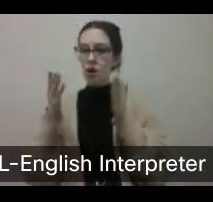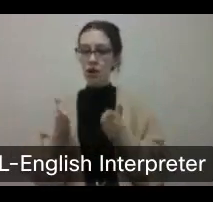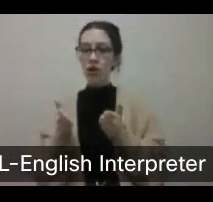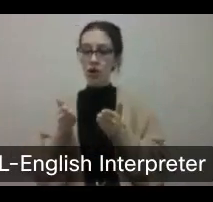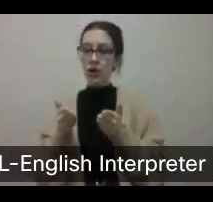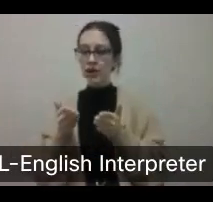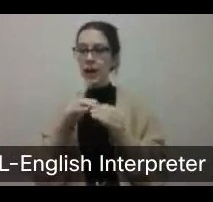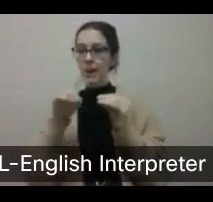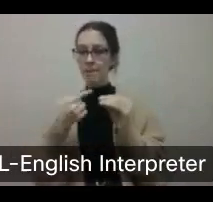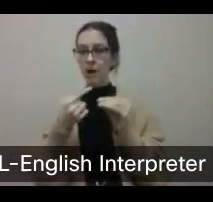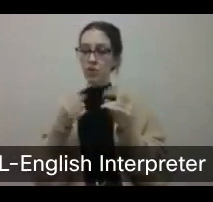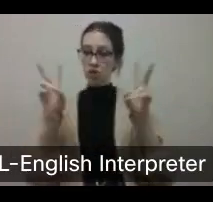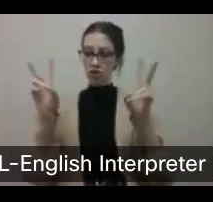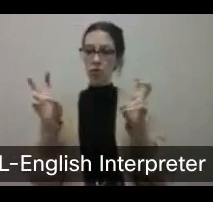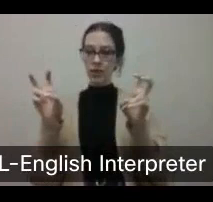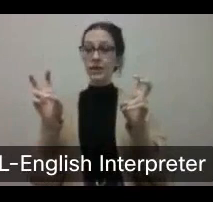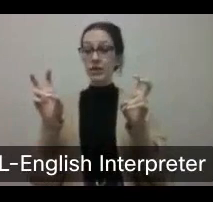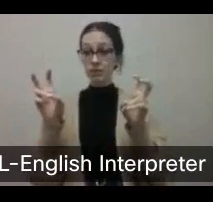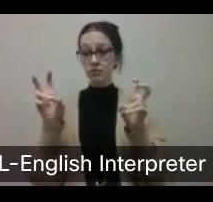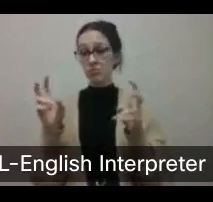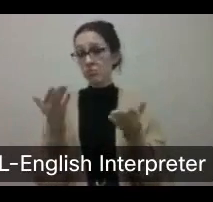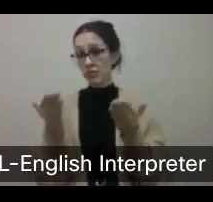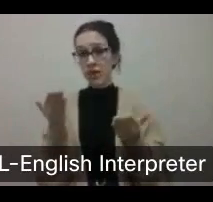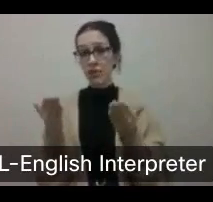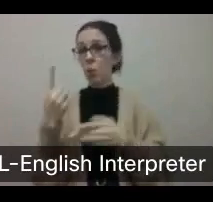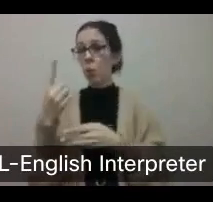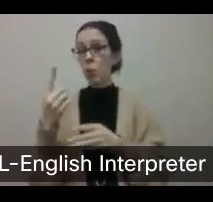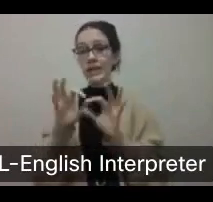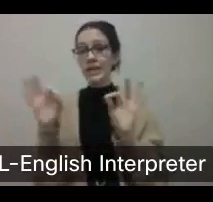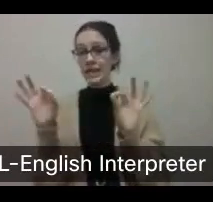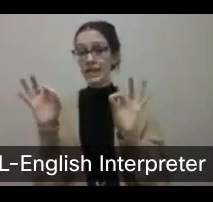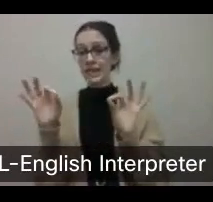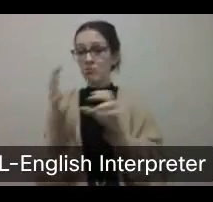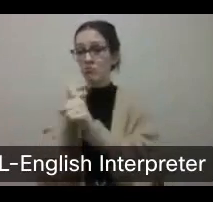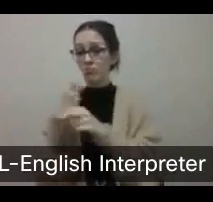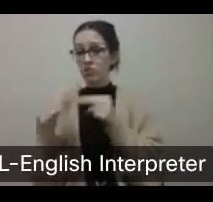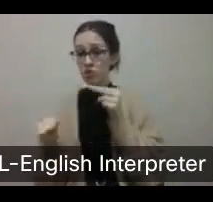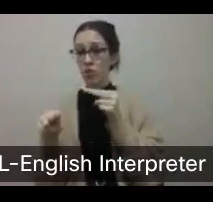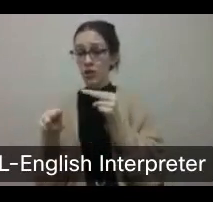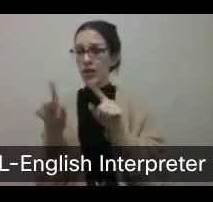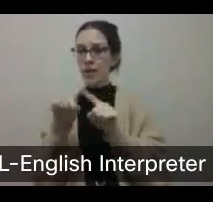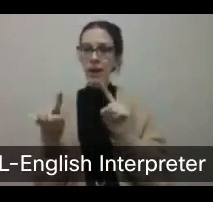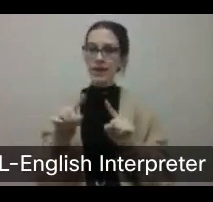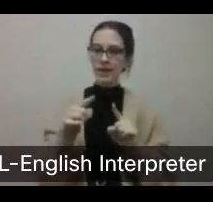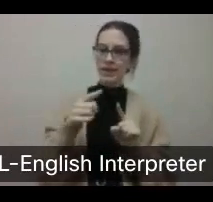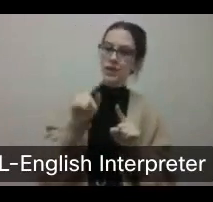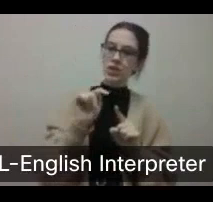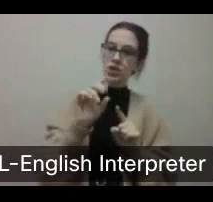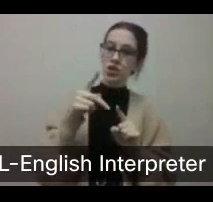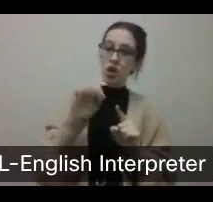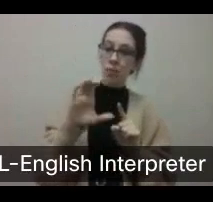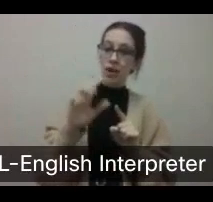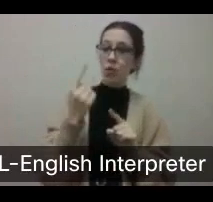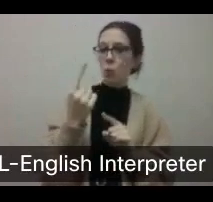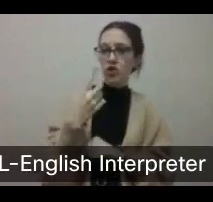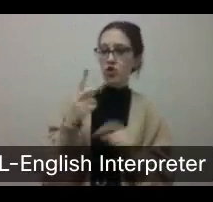is mostly about. You could potentially summarize it in a sentence, but it will be more complete and more specific than the topic